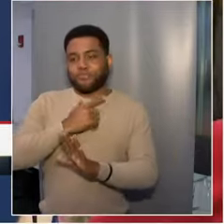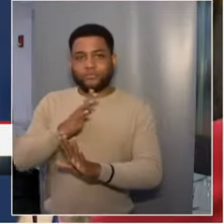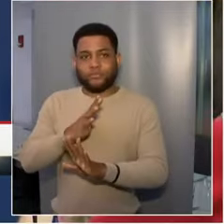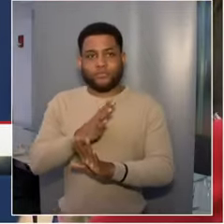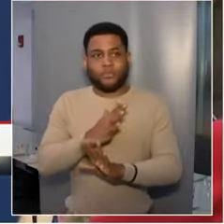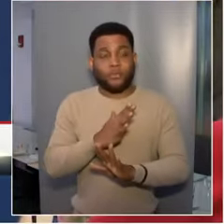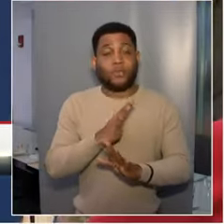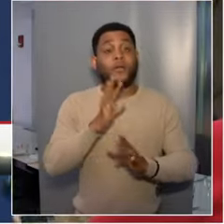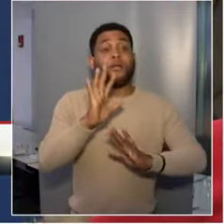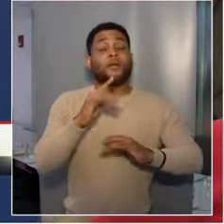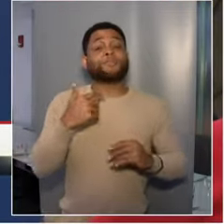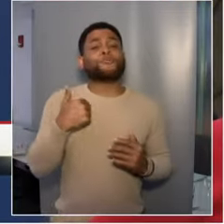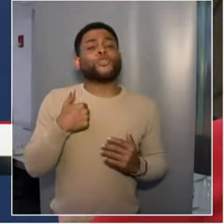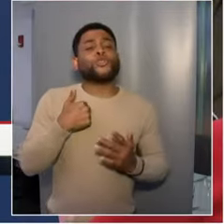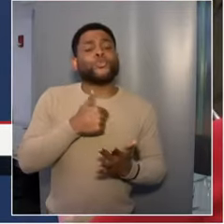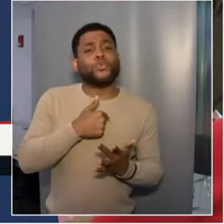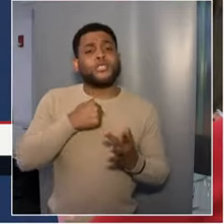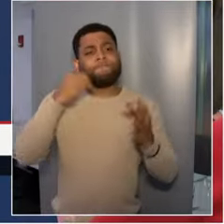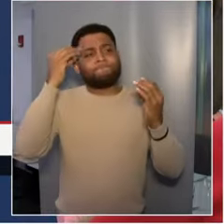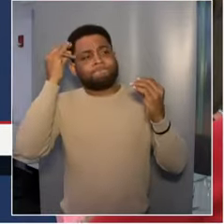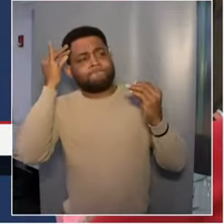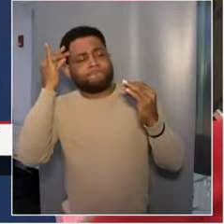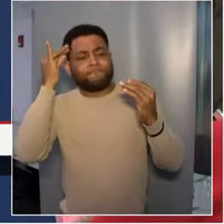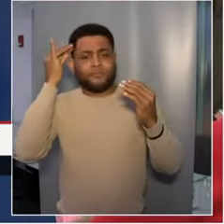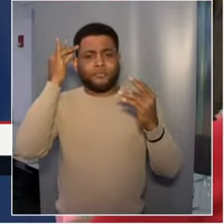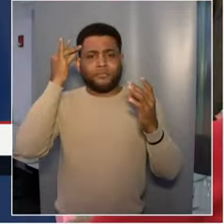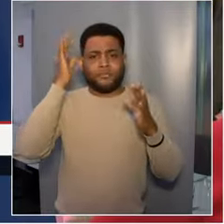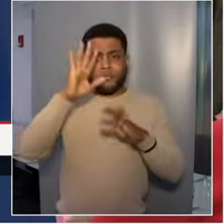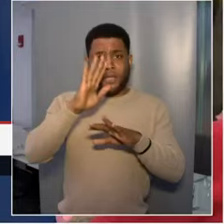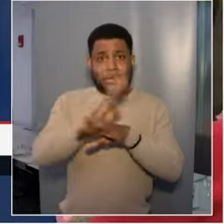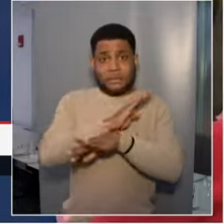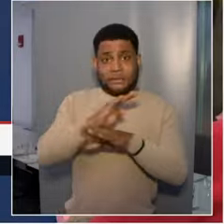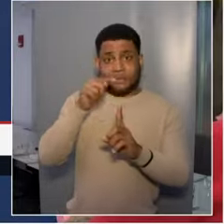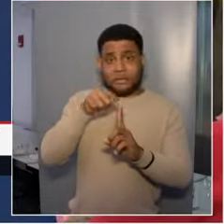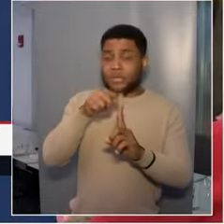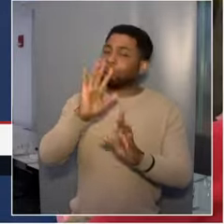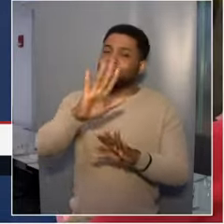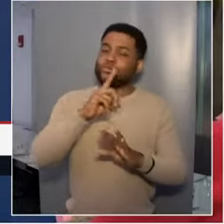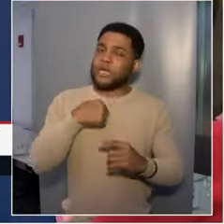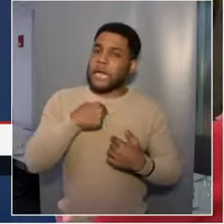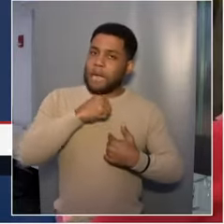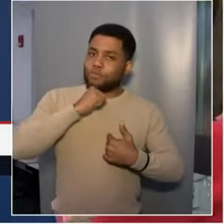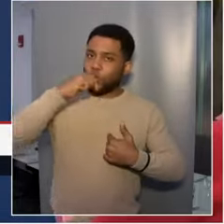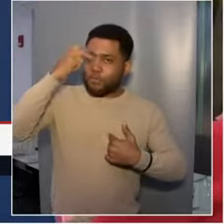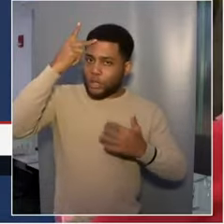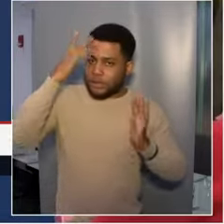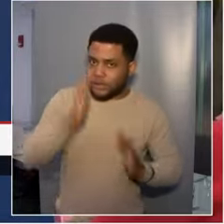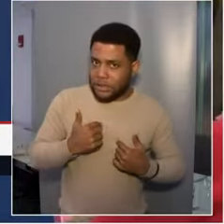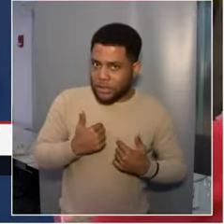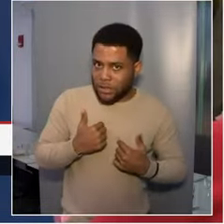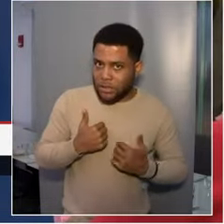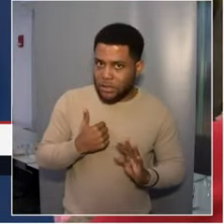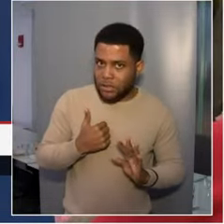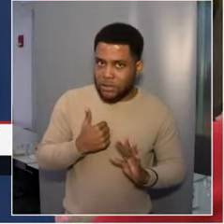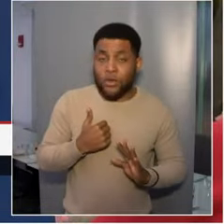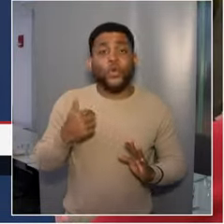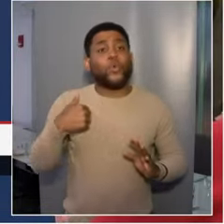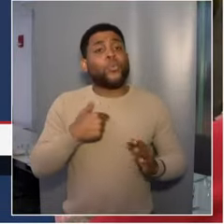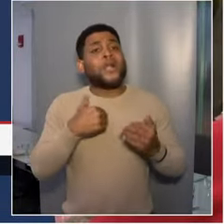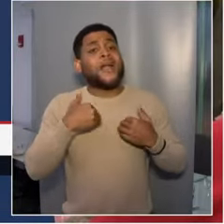not politicians. And we have like a whiteboard, and we put